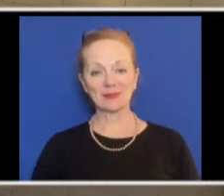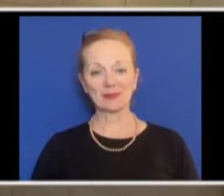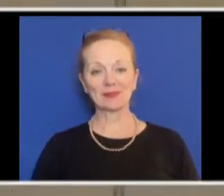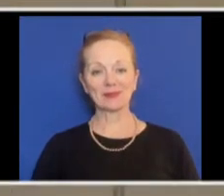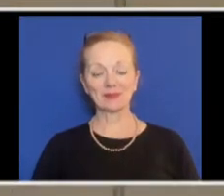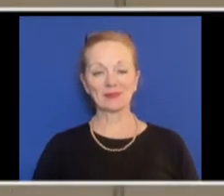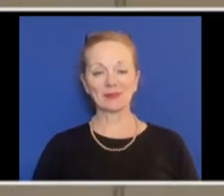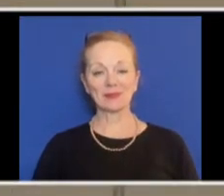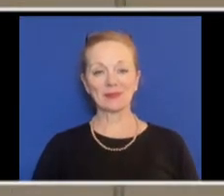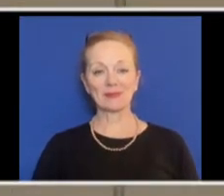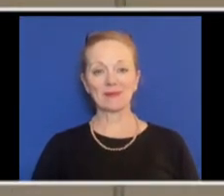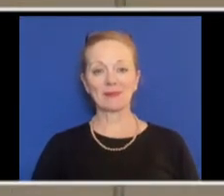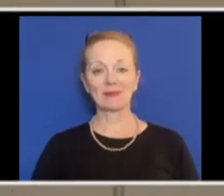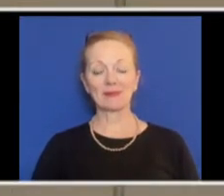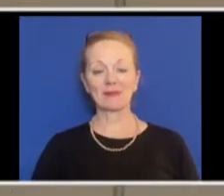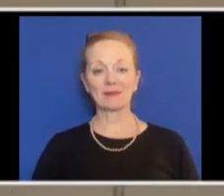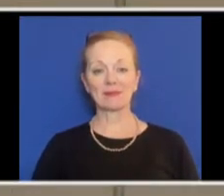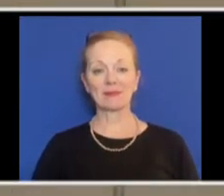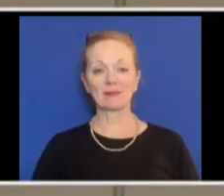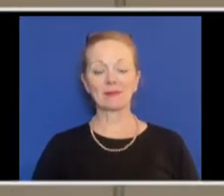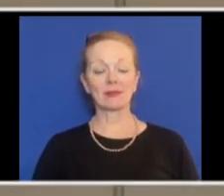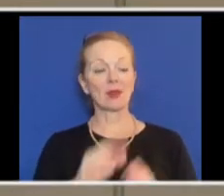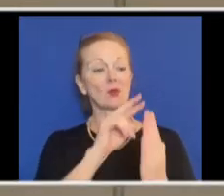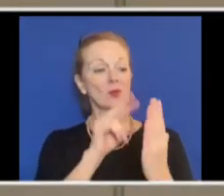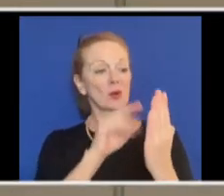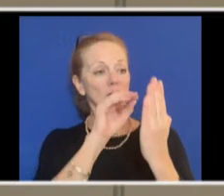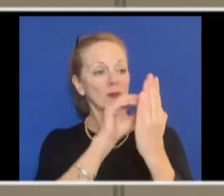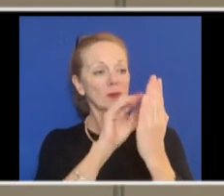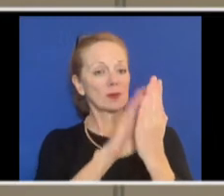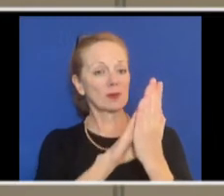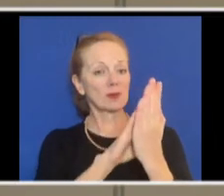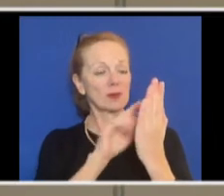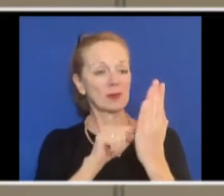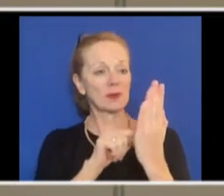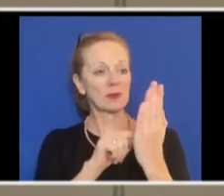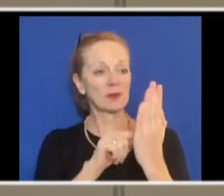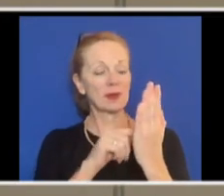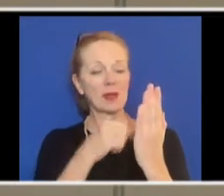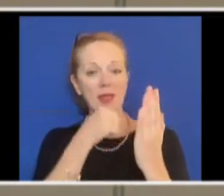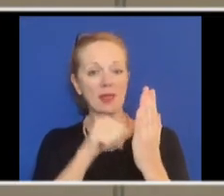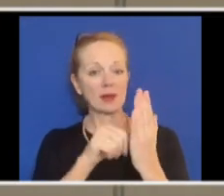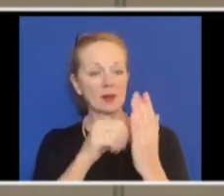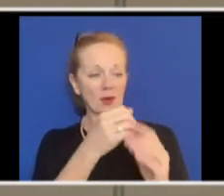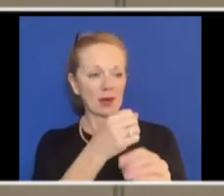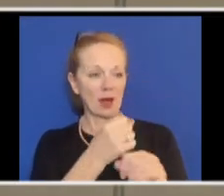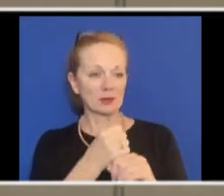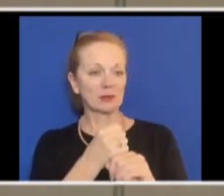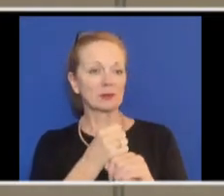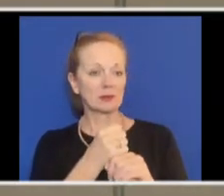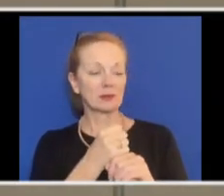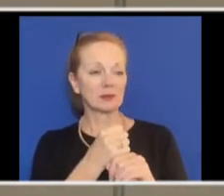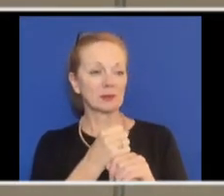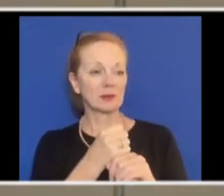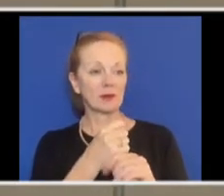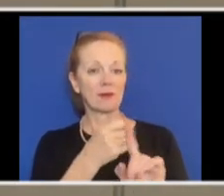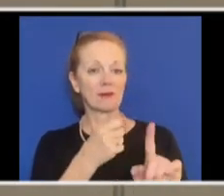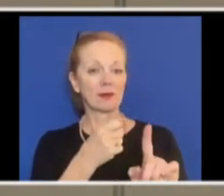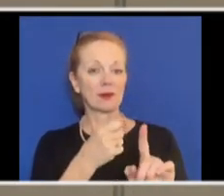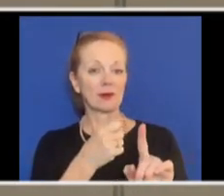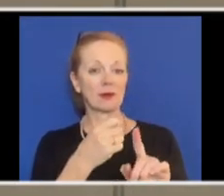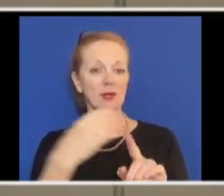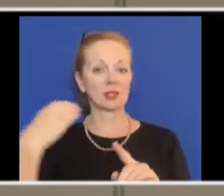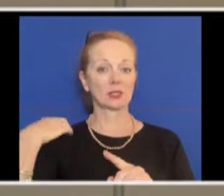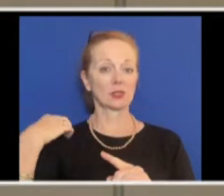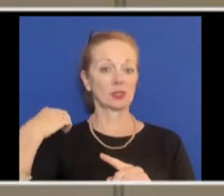um I would like to read into the record um a letter that we received from the chair of the